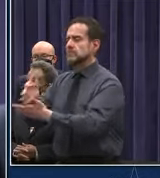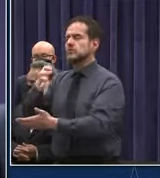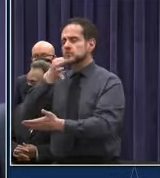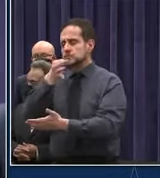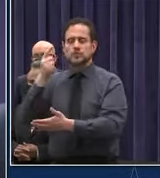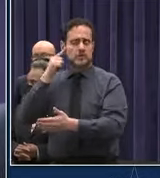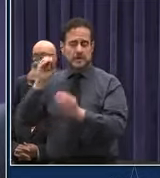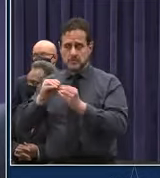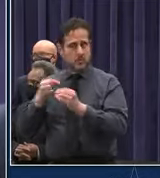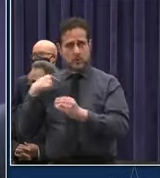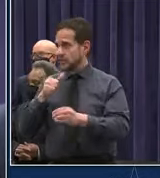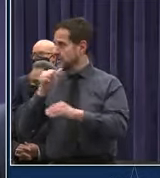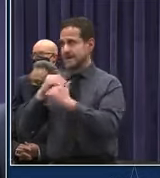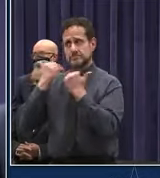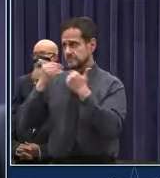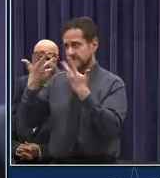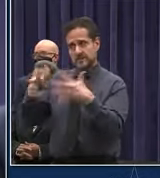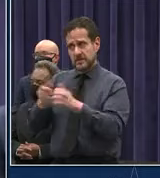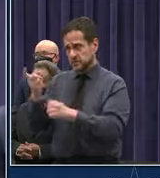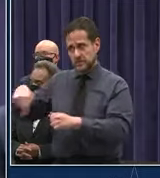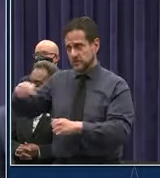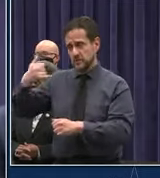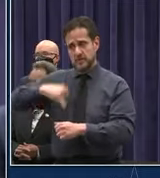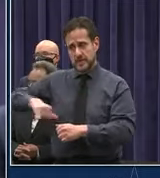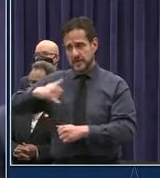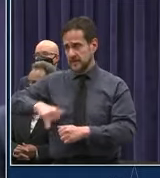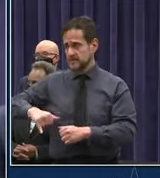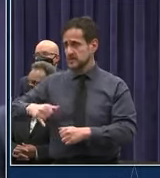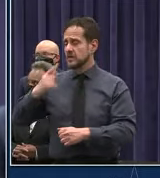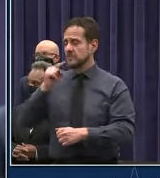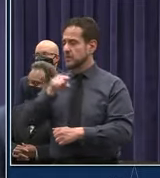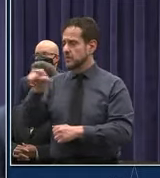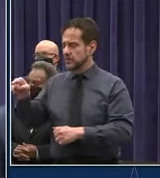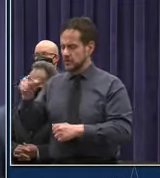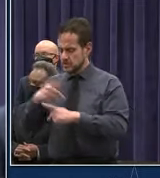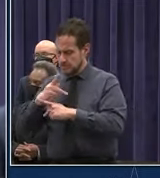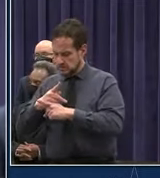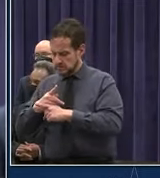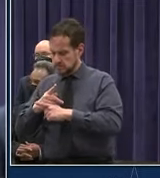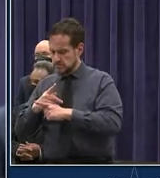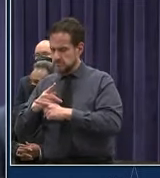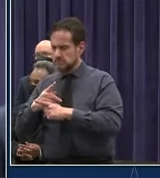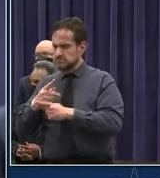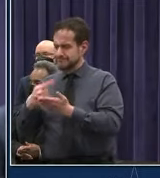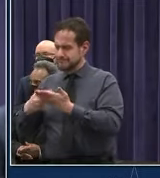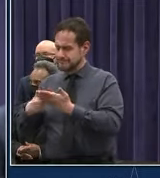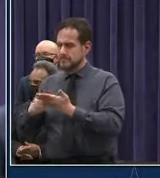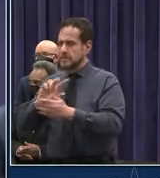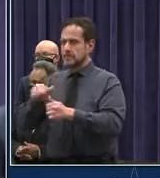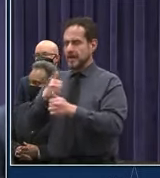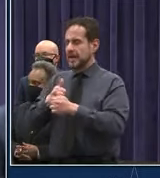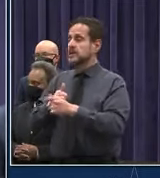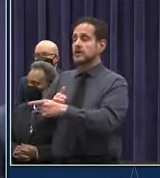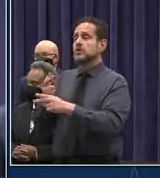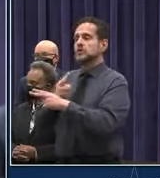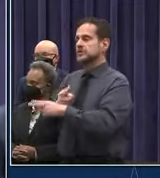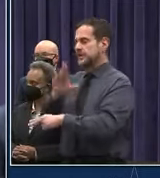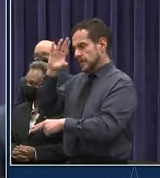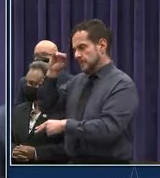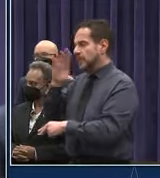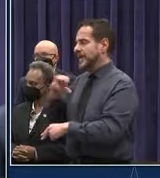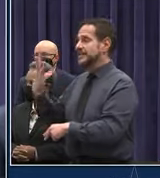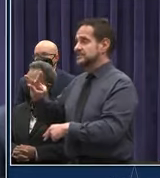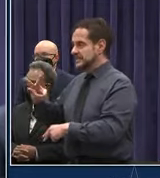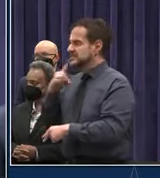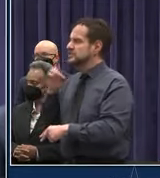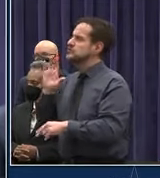But we do have significant resources dedicated to the 10th District, particularly Little Village, before this happened, and